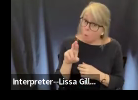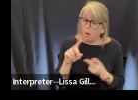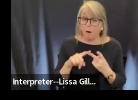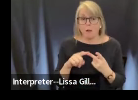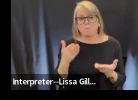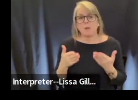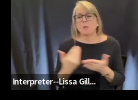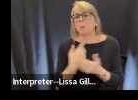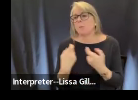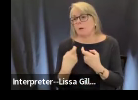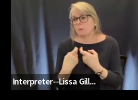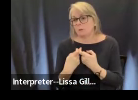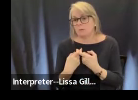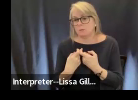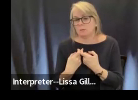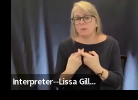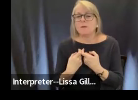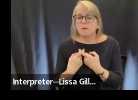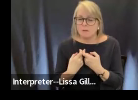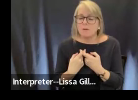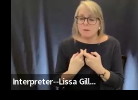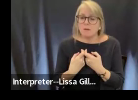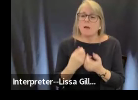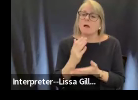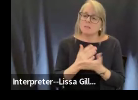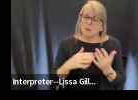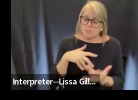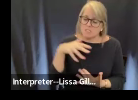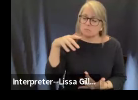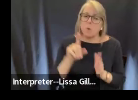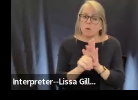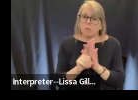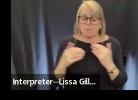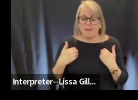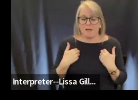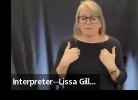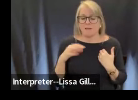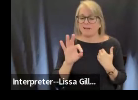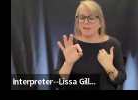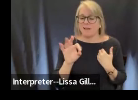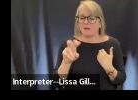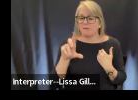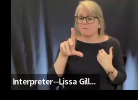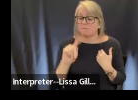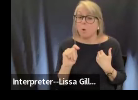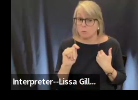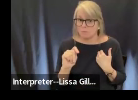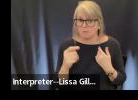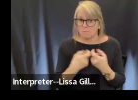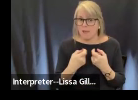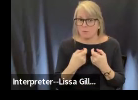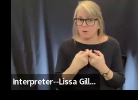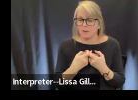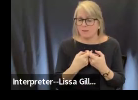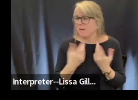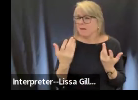new battery. And certainly we are familiar with those smoke alarms that have those 9-volt batteries that will annoy us at 2 o'clock in the morning.